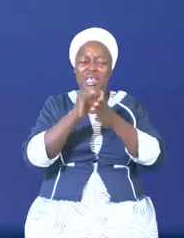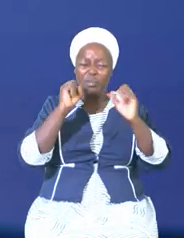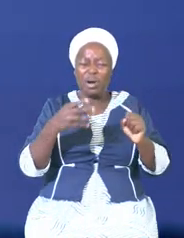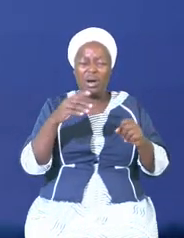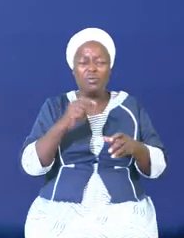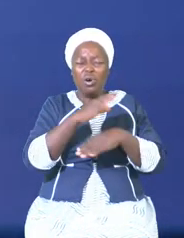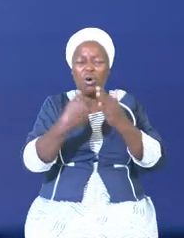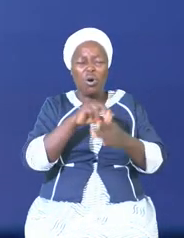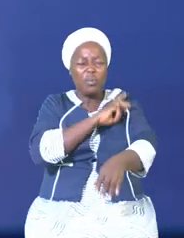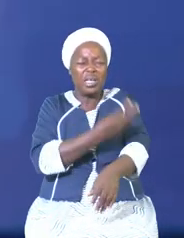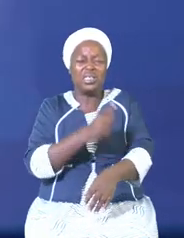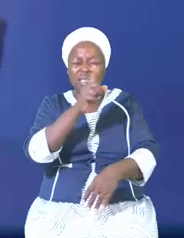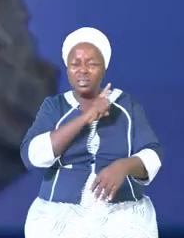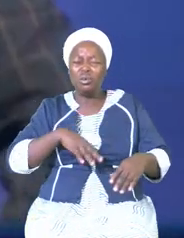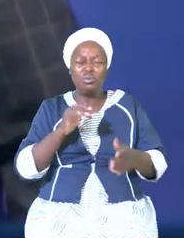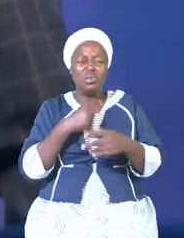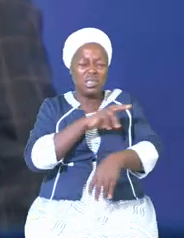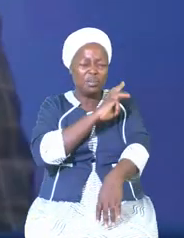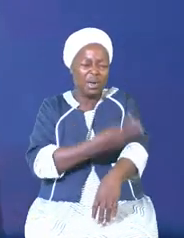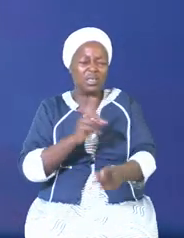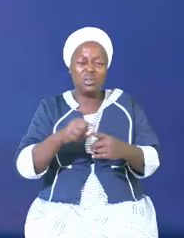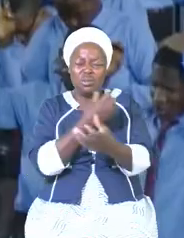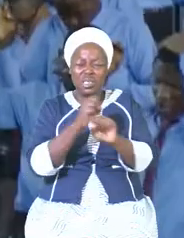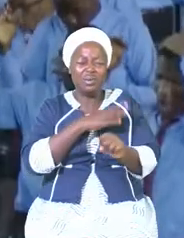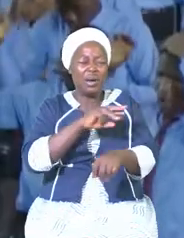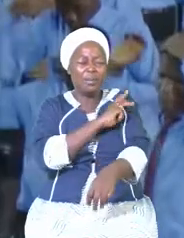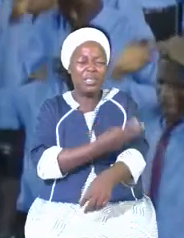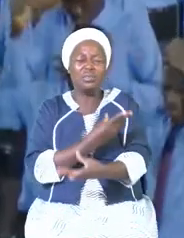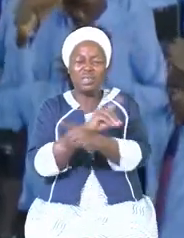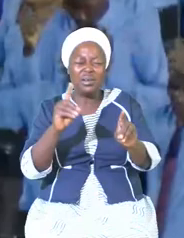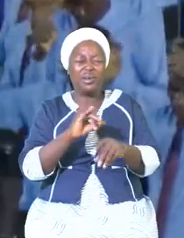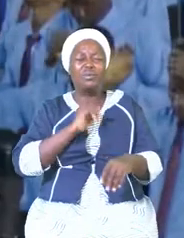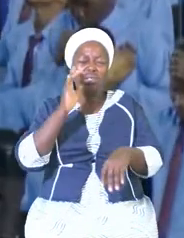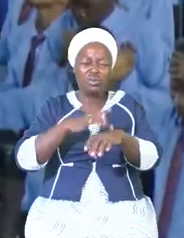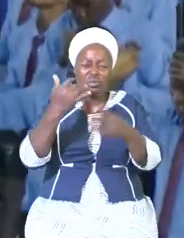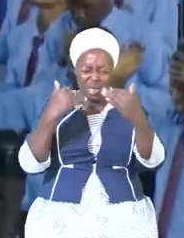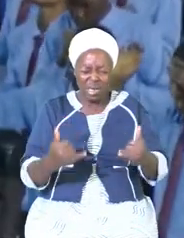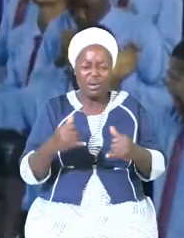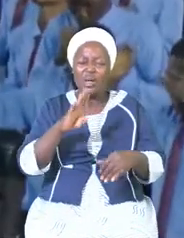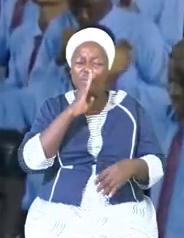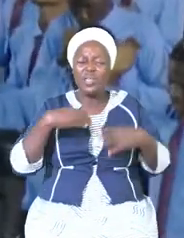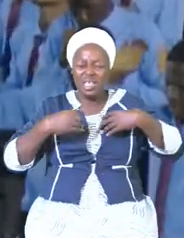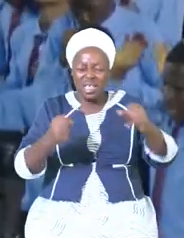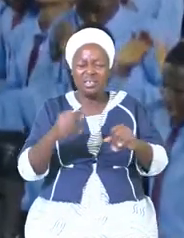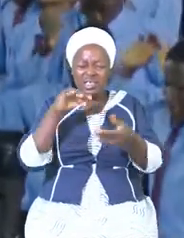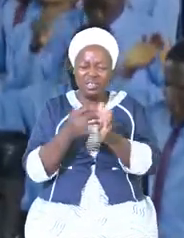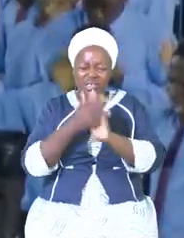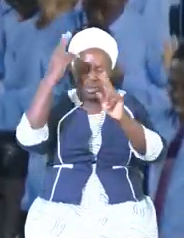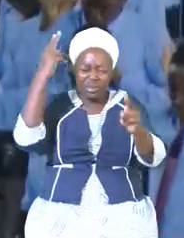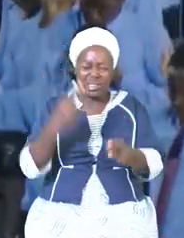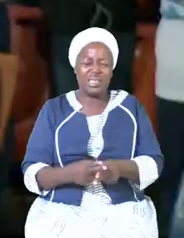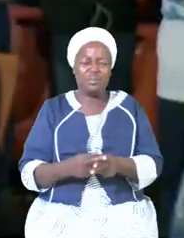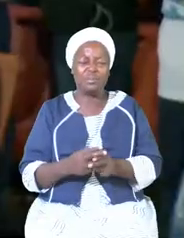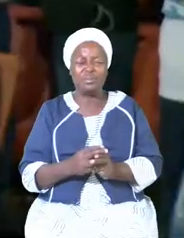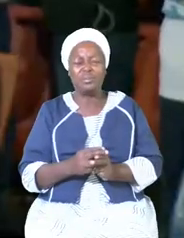to heal and mighty to deliver, will touch you right now. Be healed in Jesus'